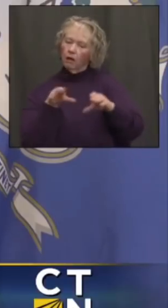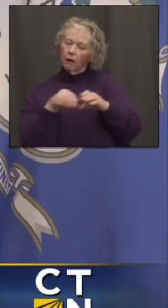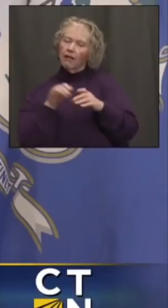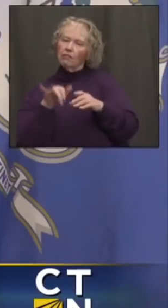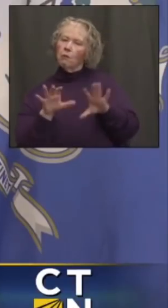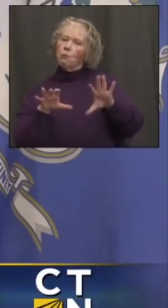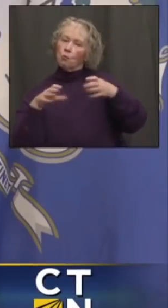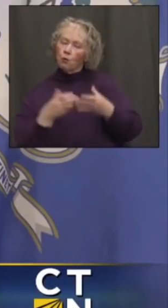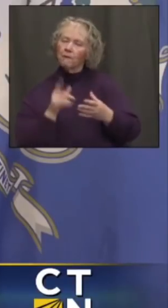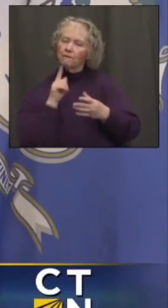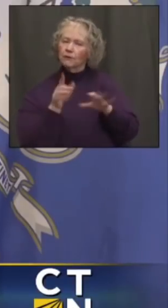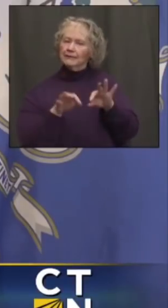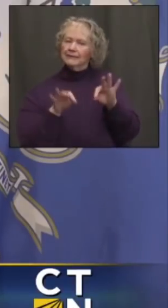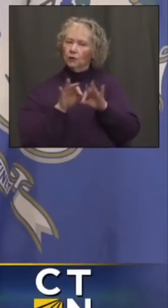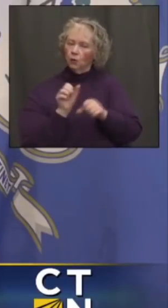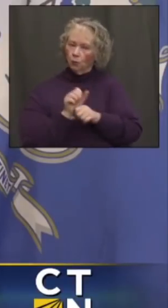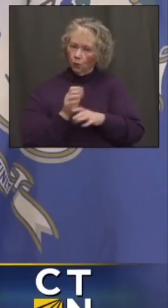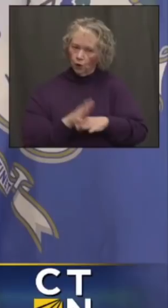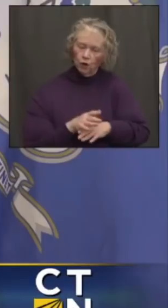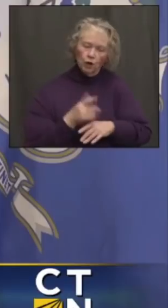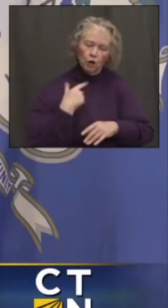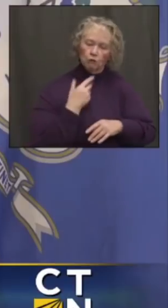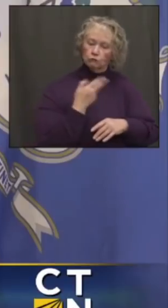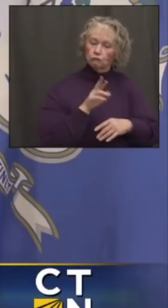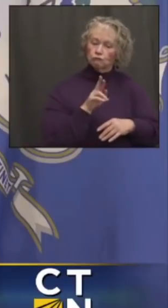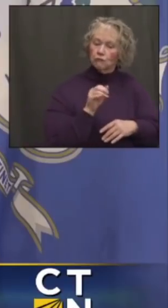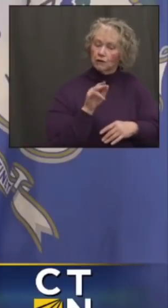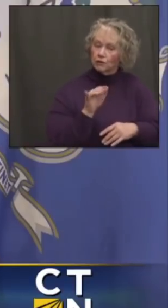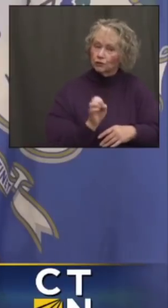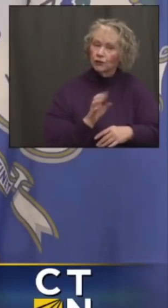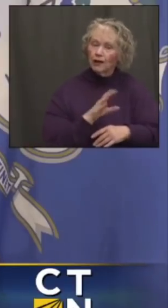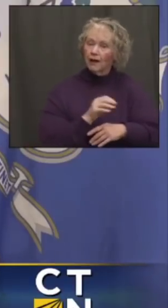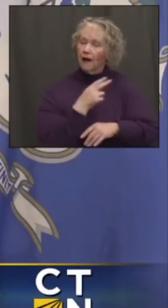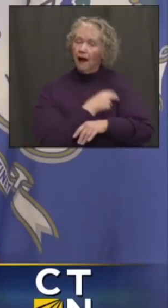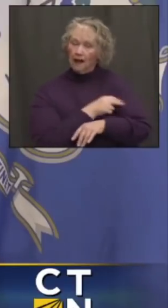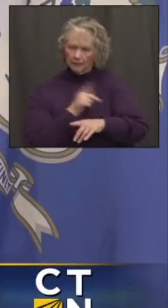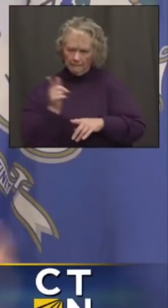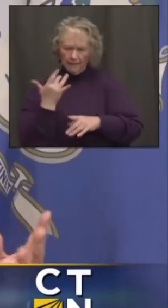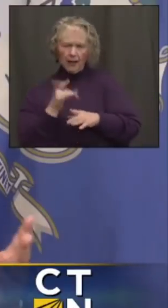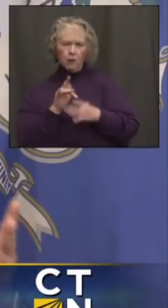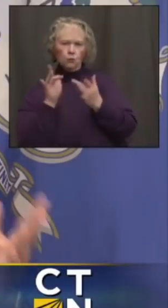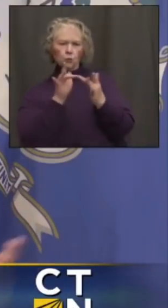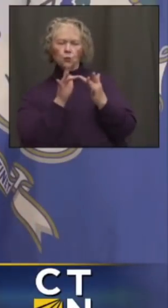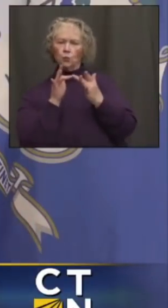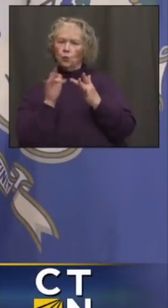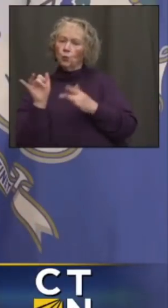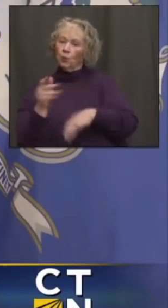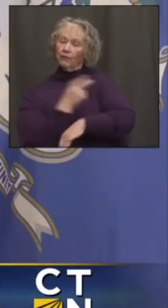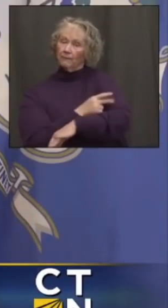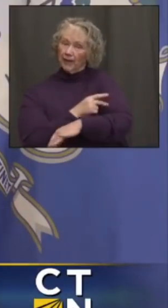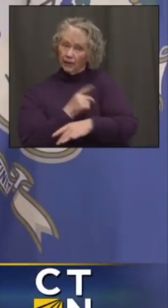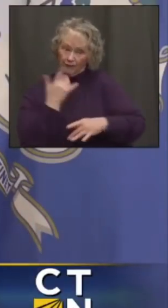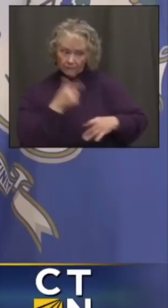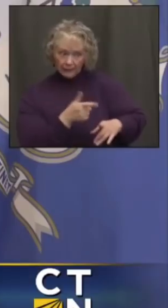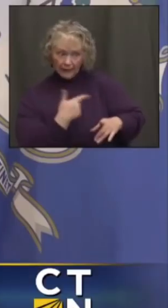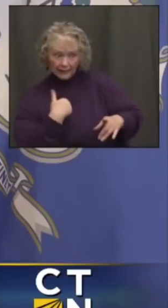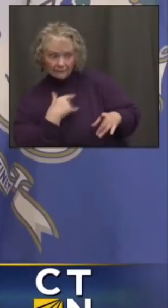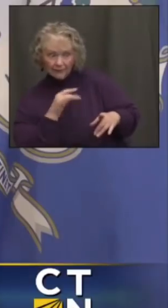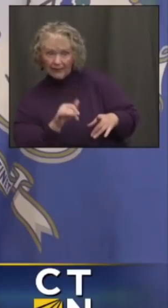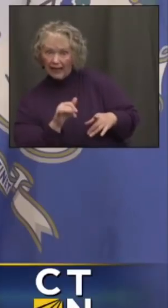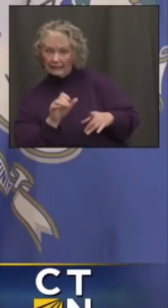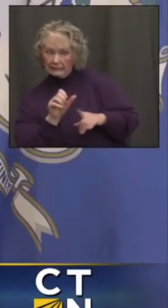that with the demographic and age-related. But those who have those conditions are going to be